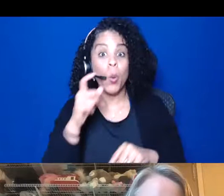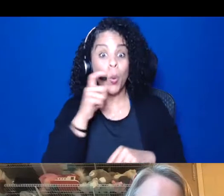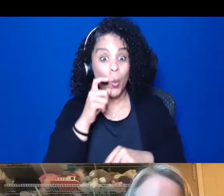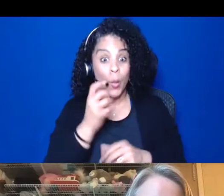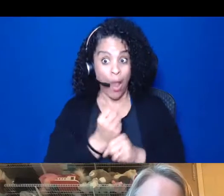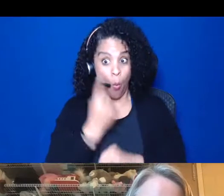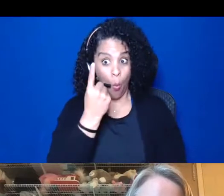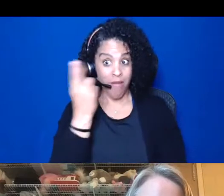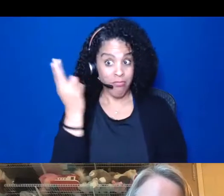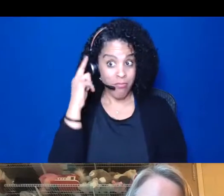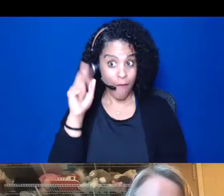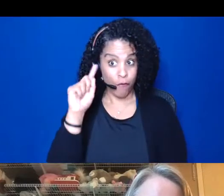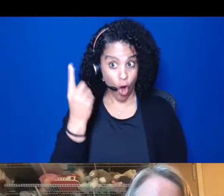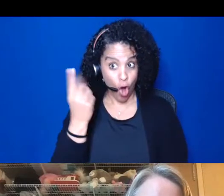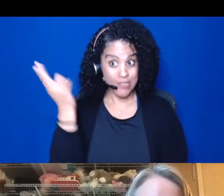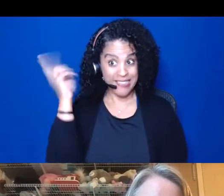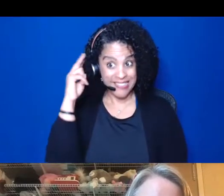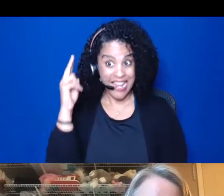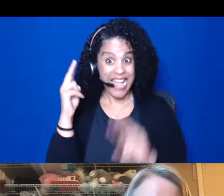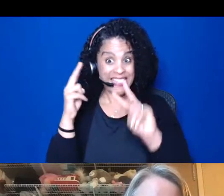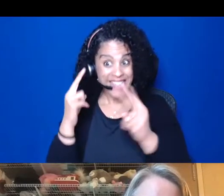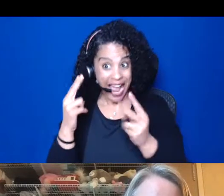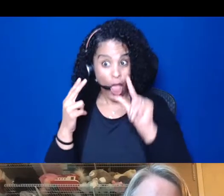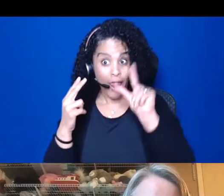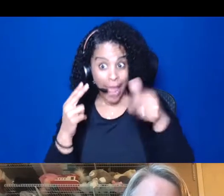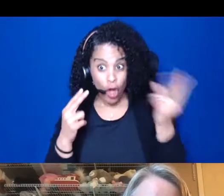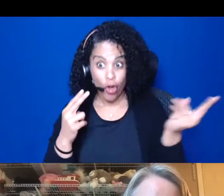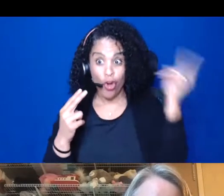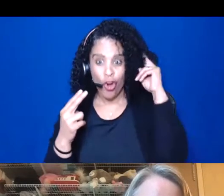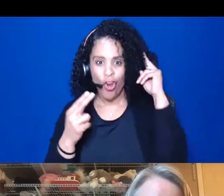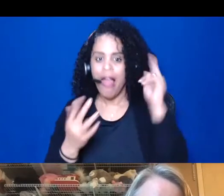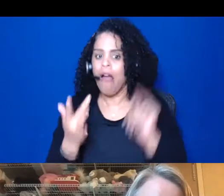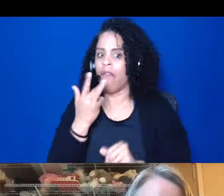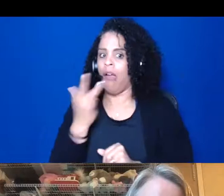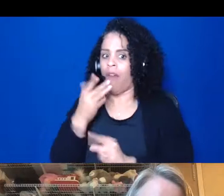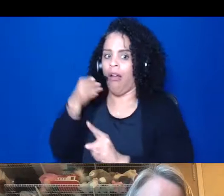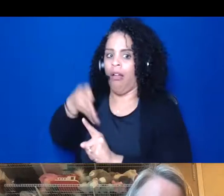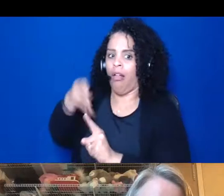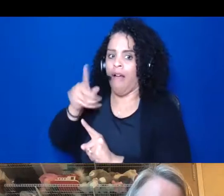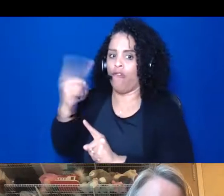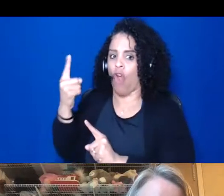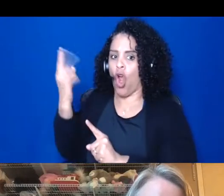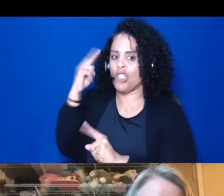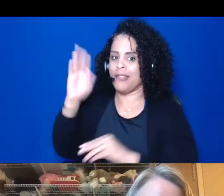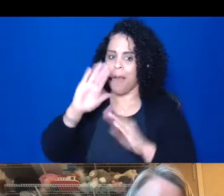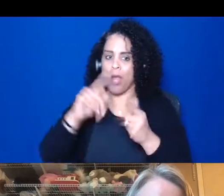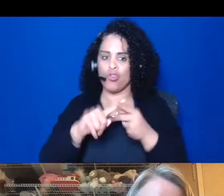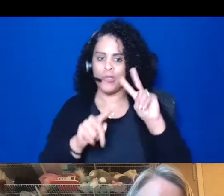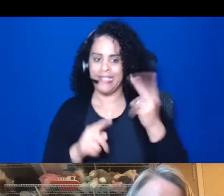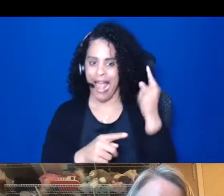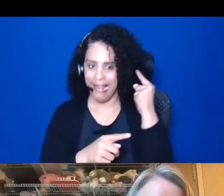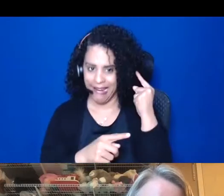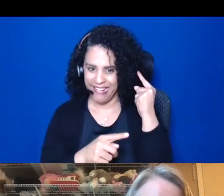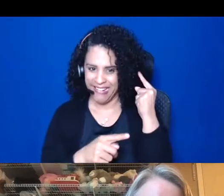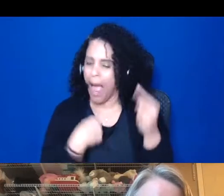one implant first and the second implant later to favor their first rather than their second. So I'm sort of the opposite of that.